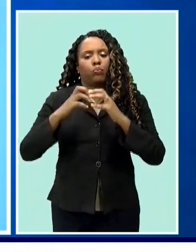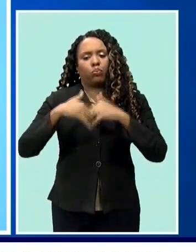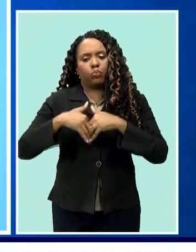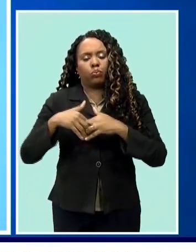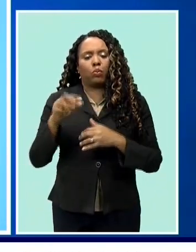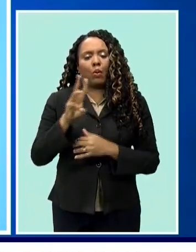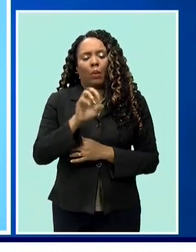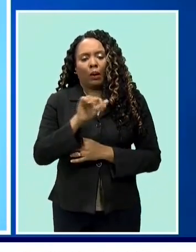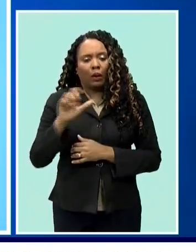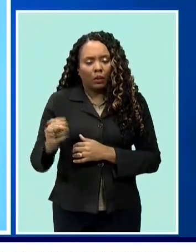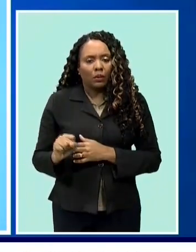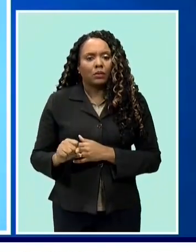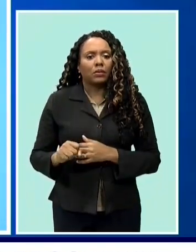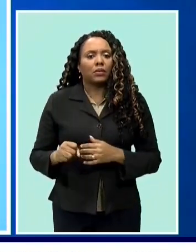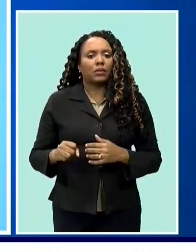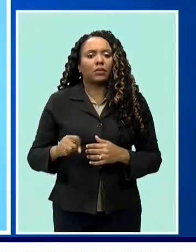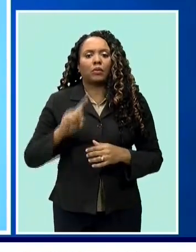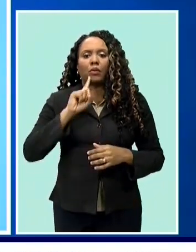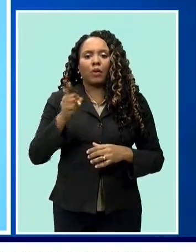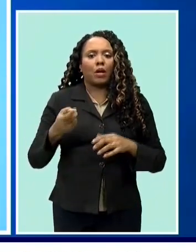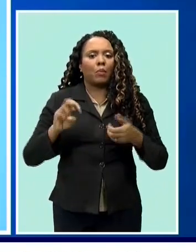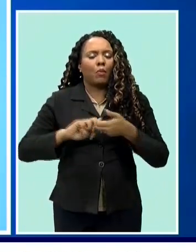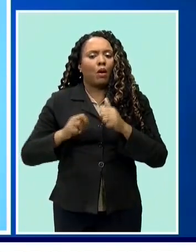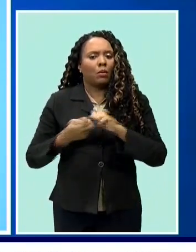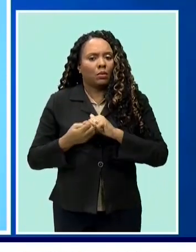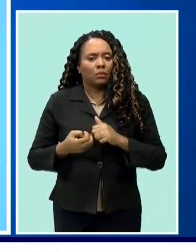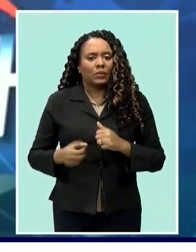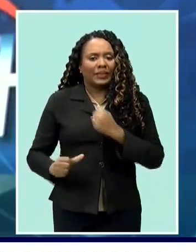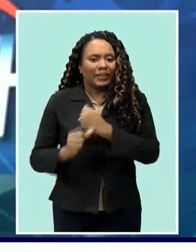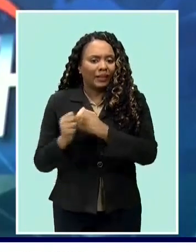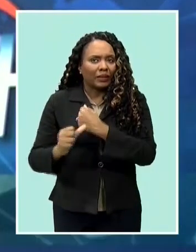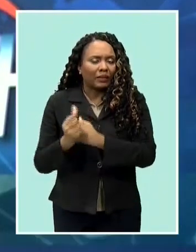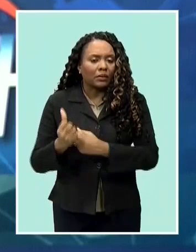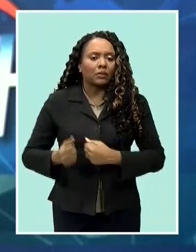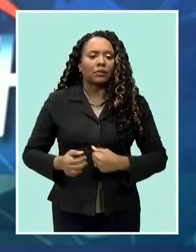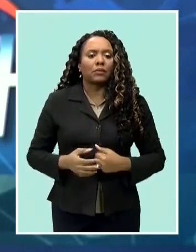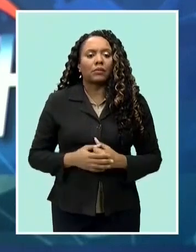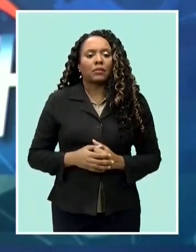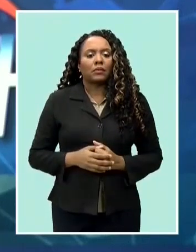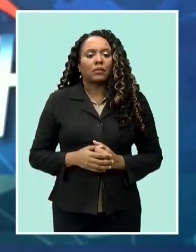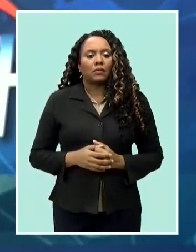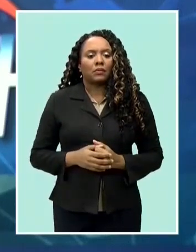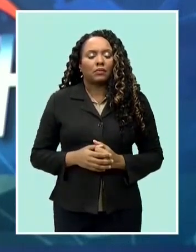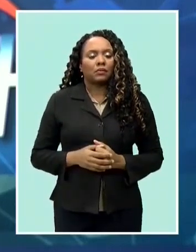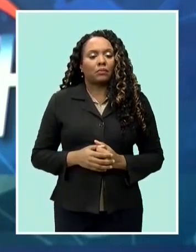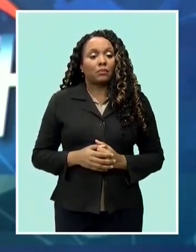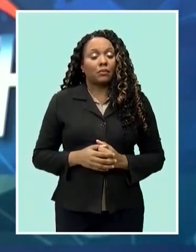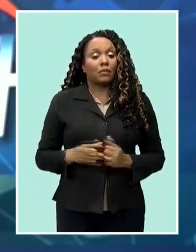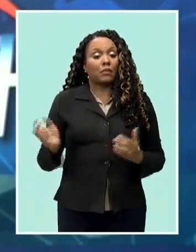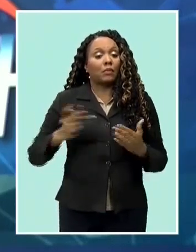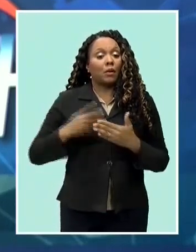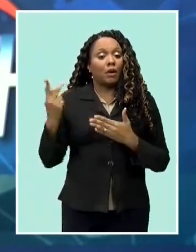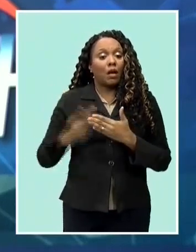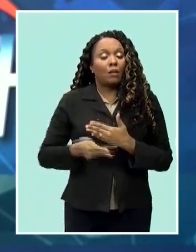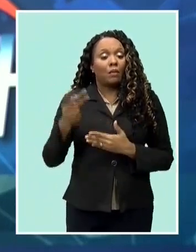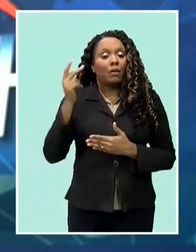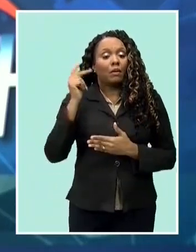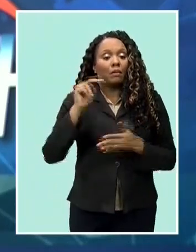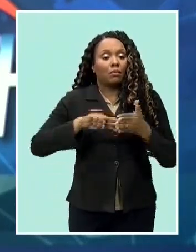septic tanks that we consider to be problematic within the estates. Mr. Griffith revealed that the well repair program will include